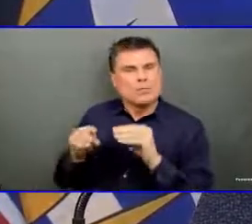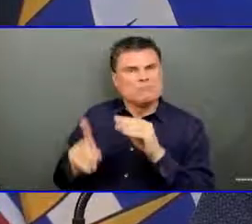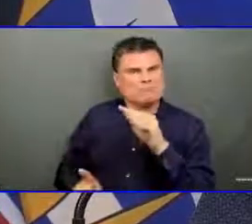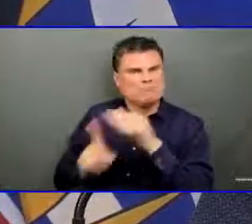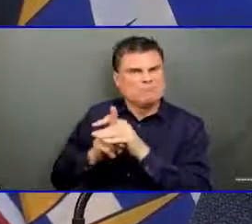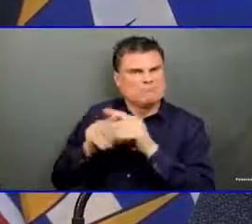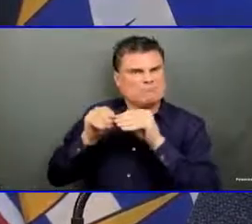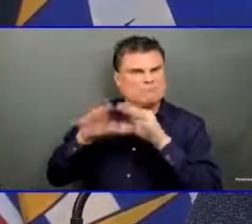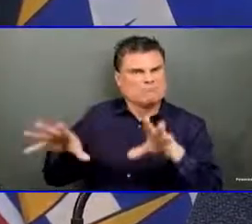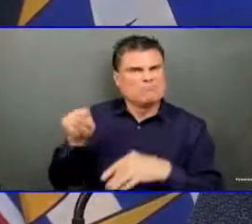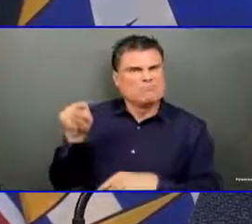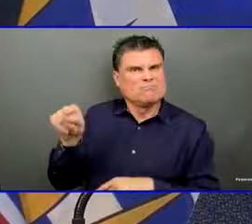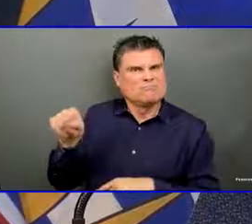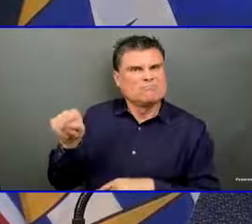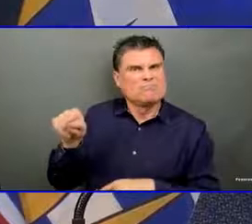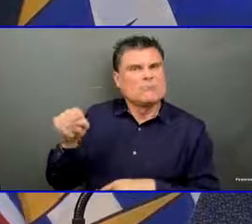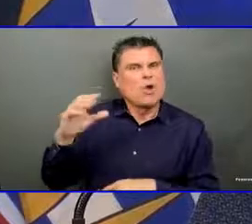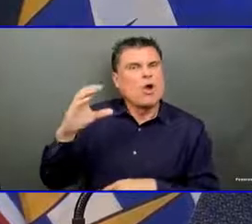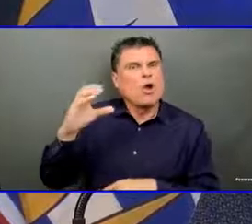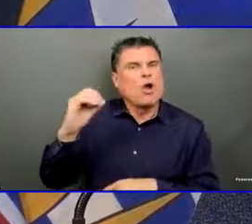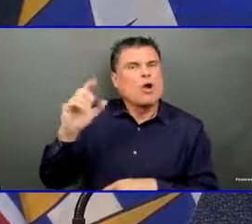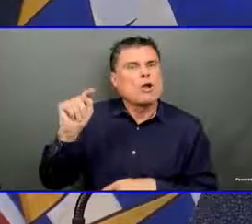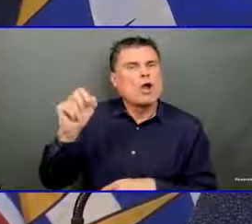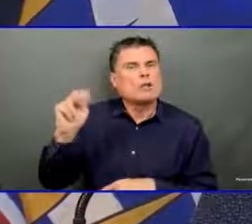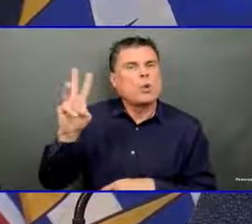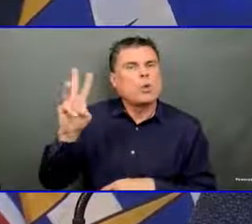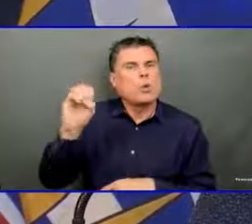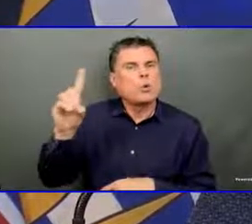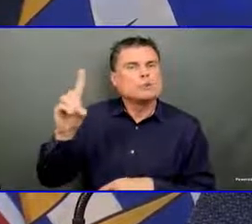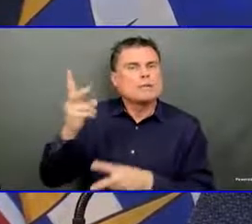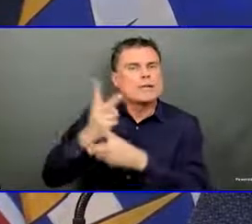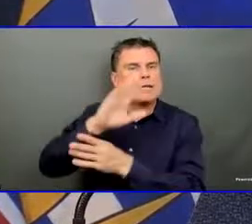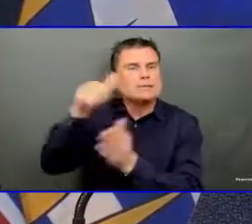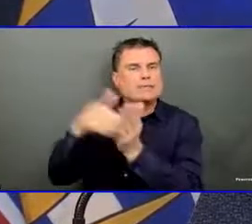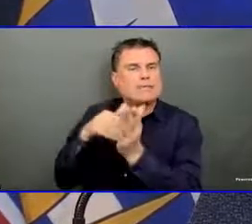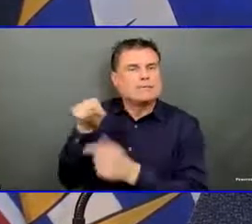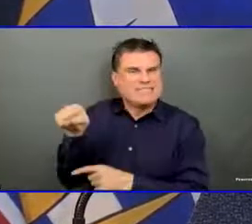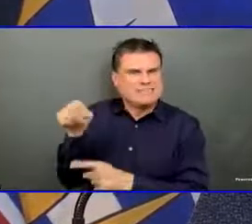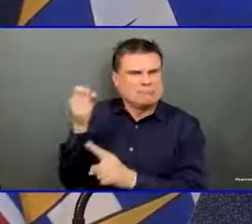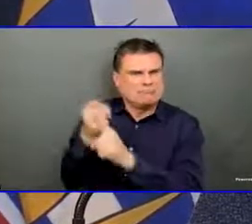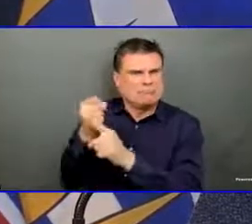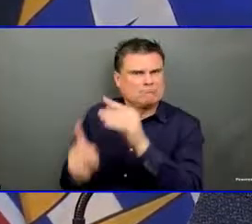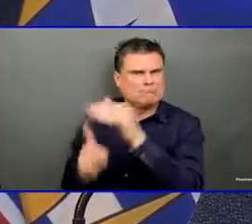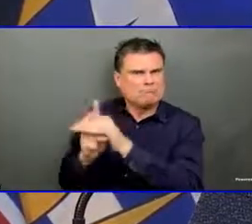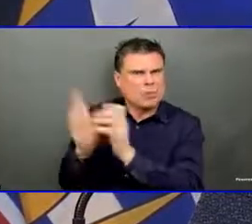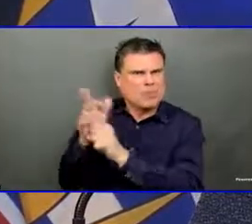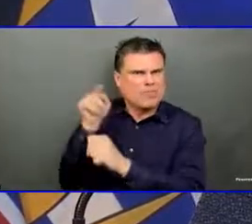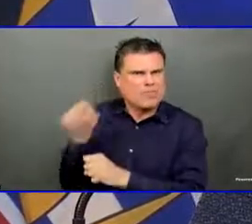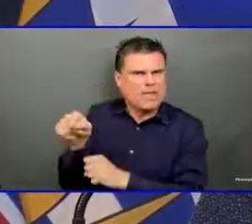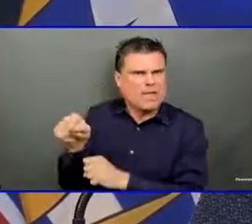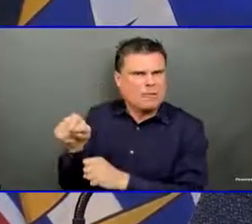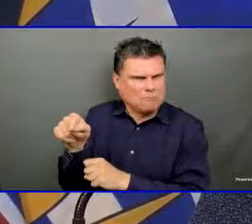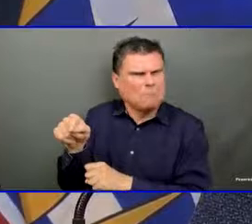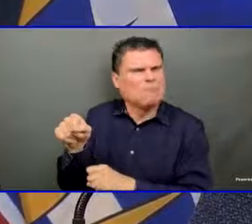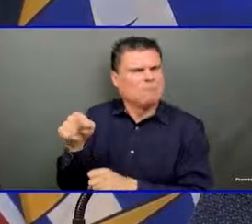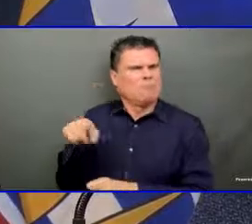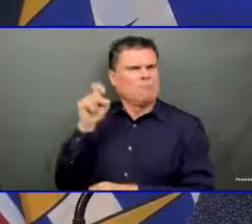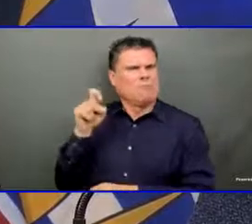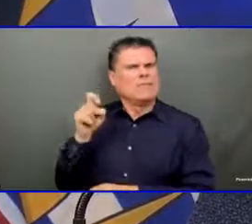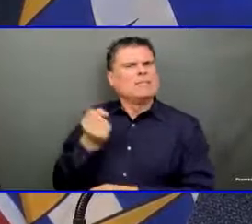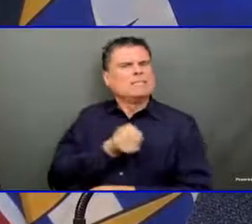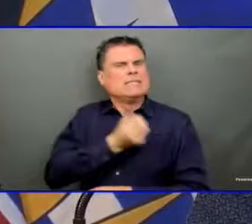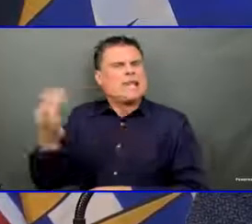that suggest either a significant portion of the staff have either declined to get vaccinated or haven't been able to access the vaccine. Just wondering